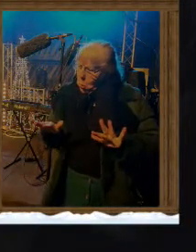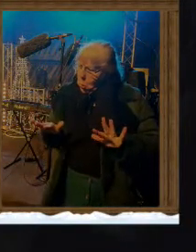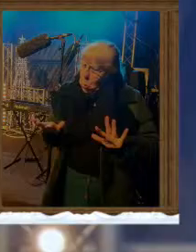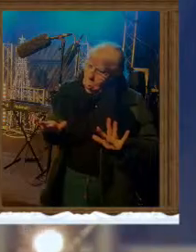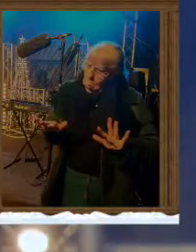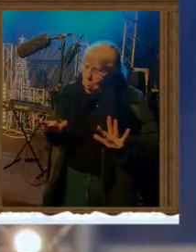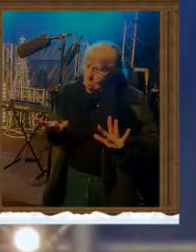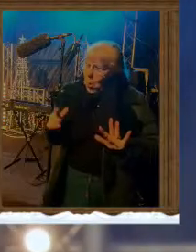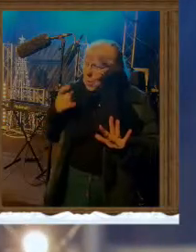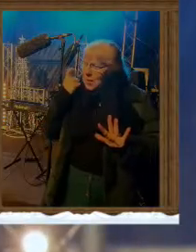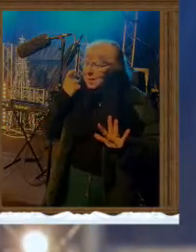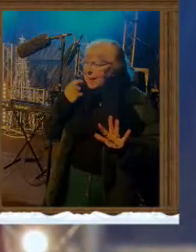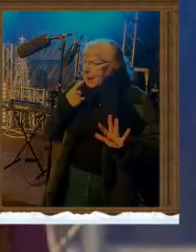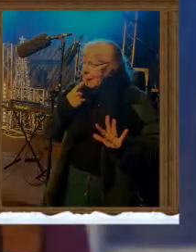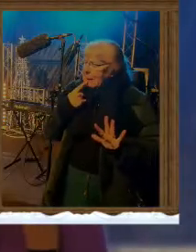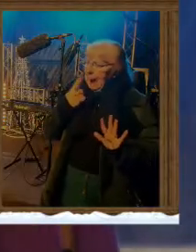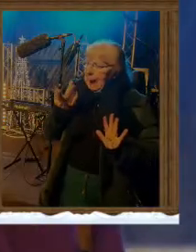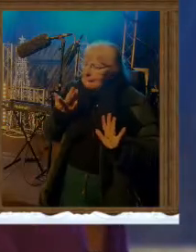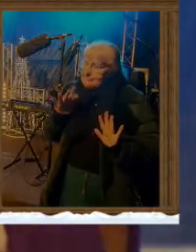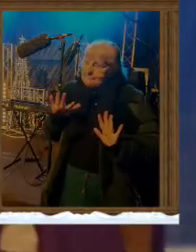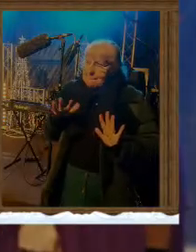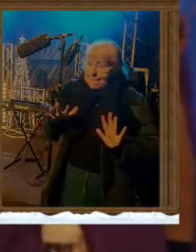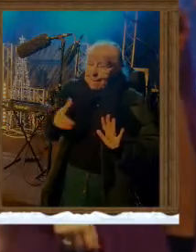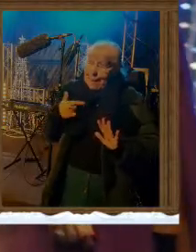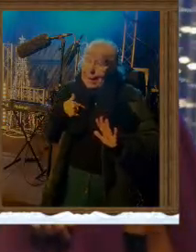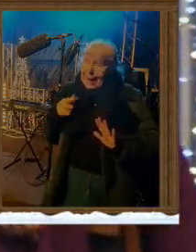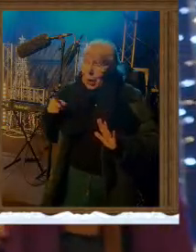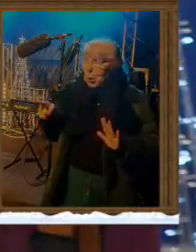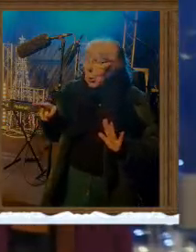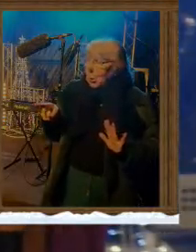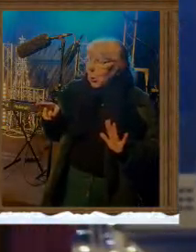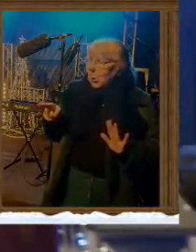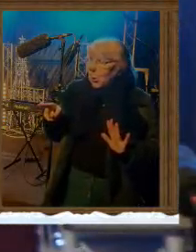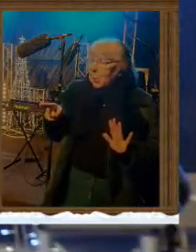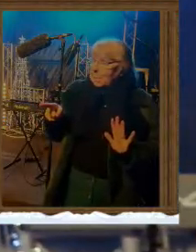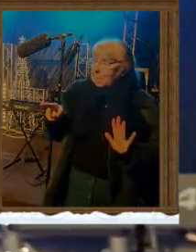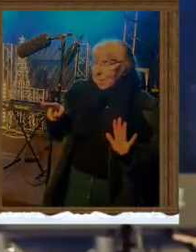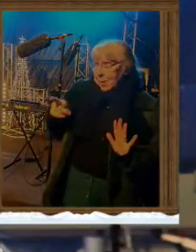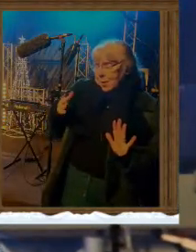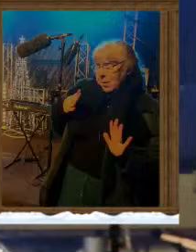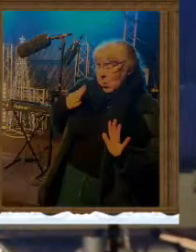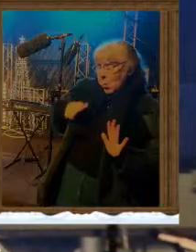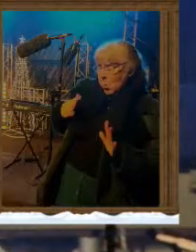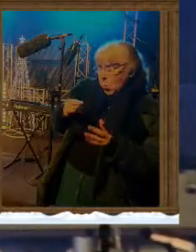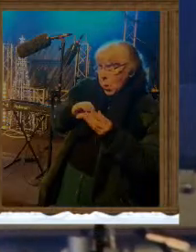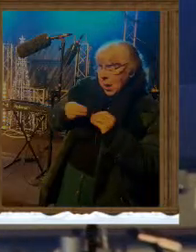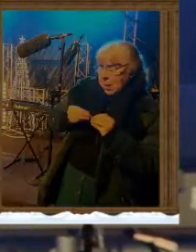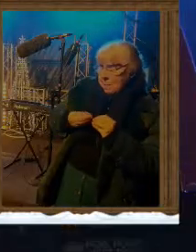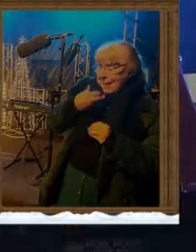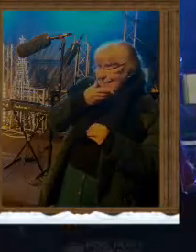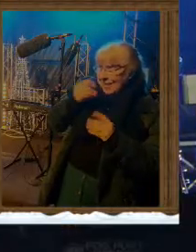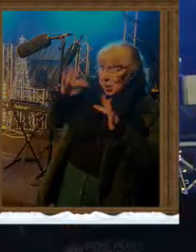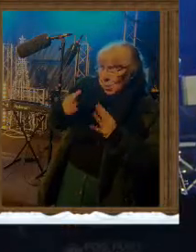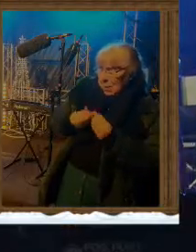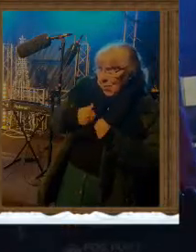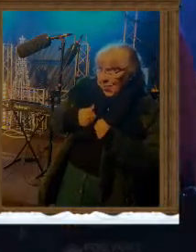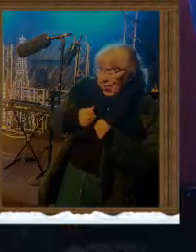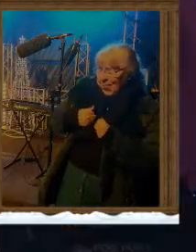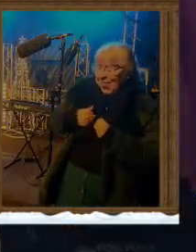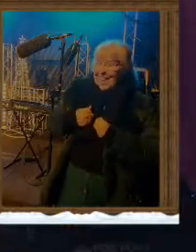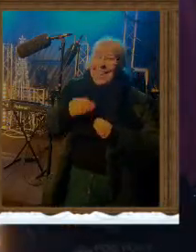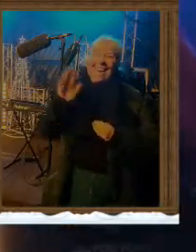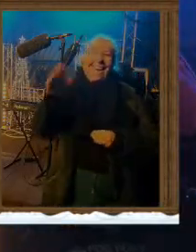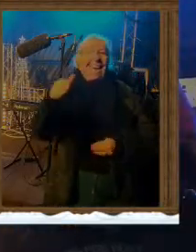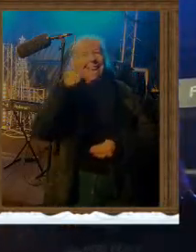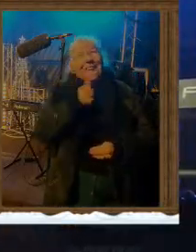thinking, wondering if maybe you want to build a snowman with me?